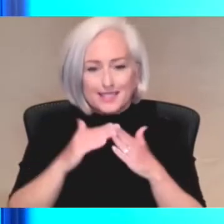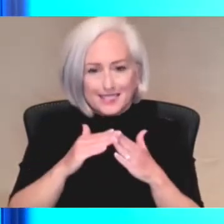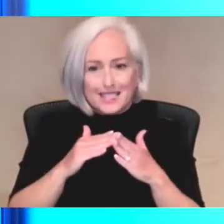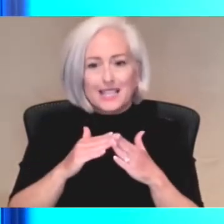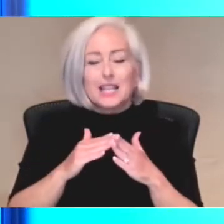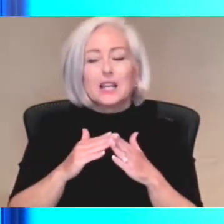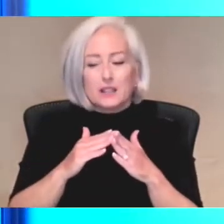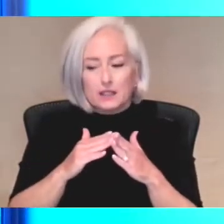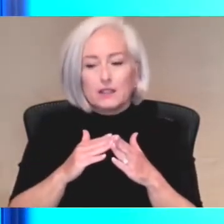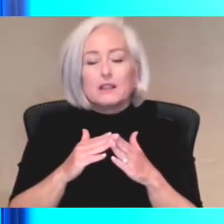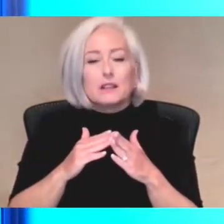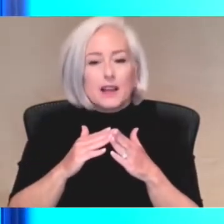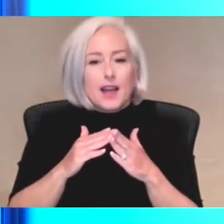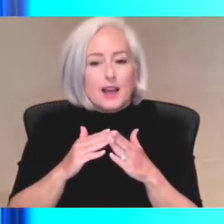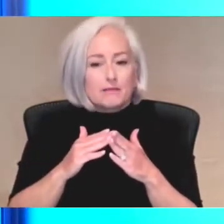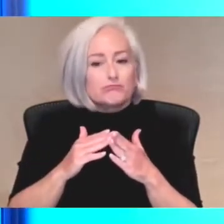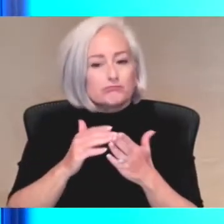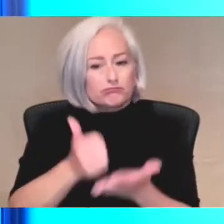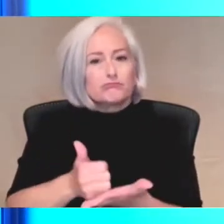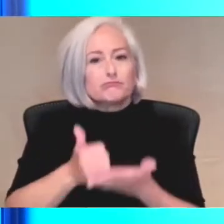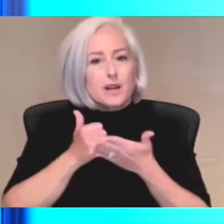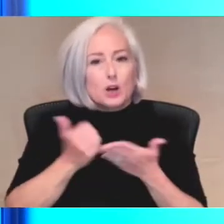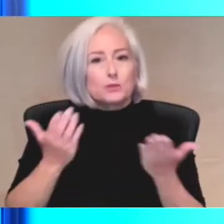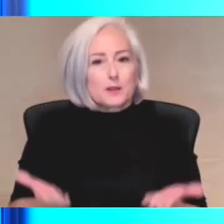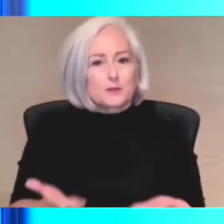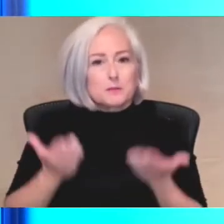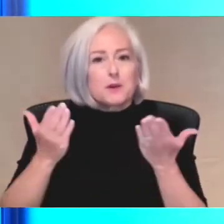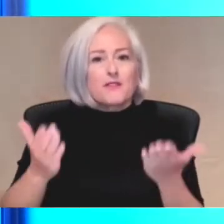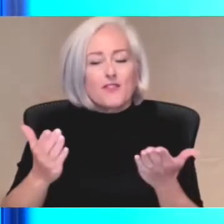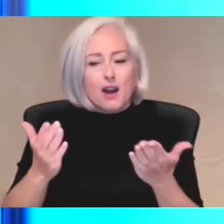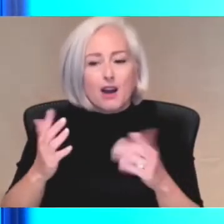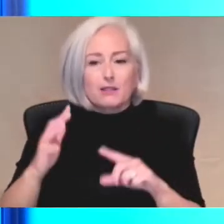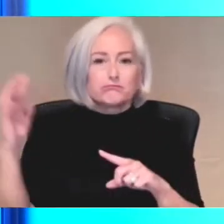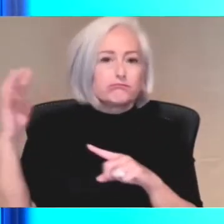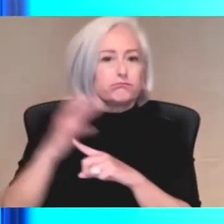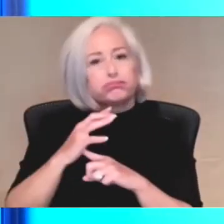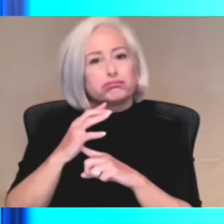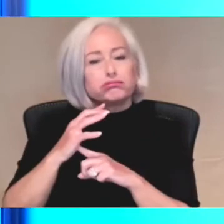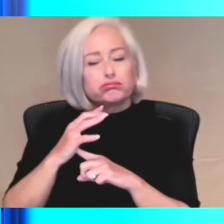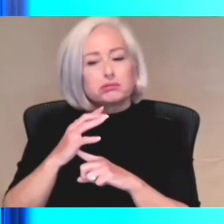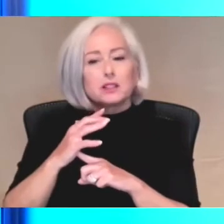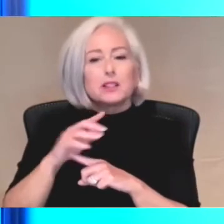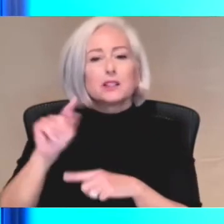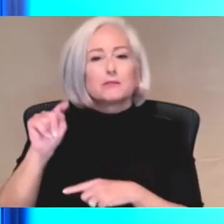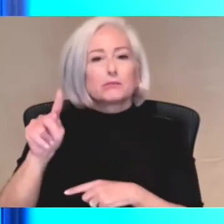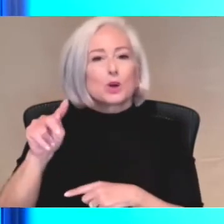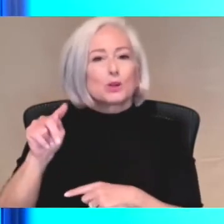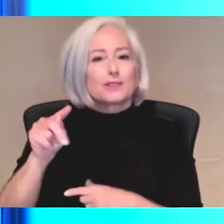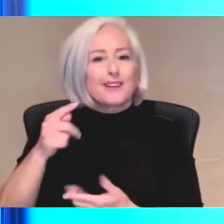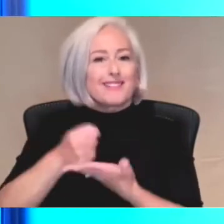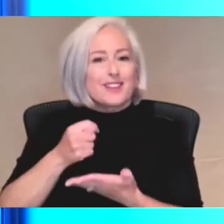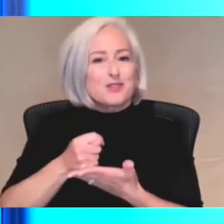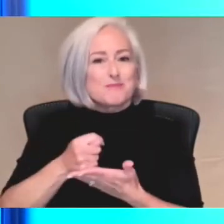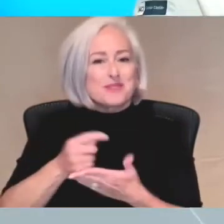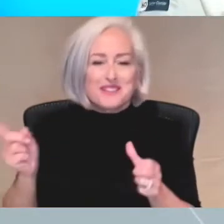to deliver world-class radiation, proton radiation on day one. So very exciting. All